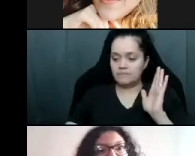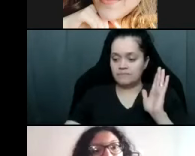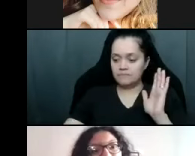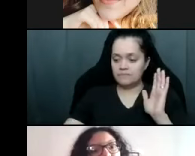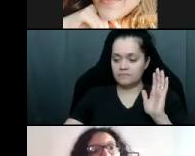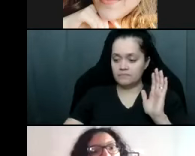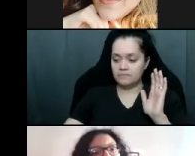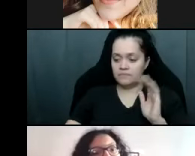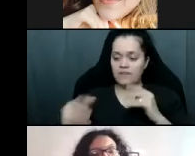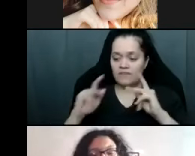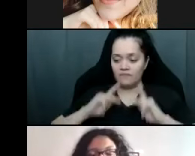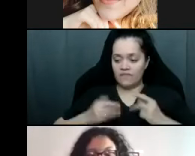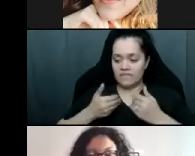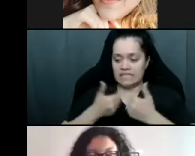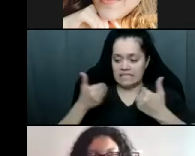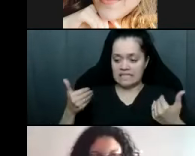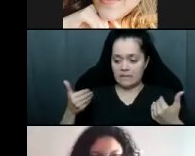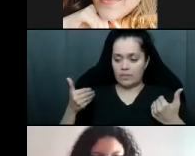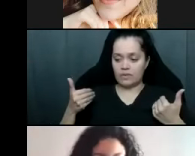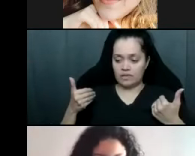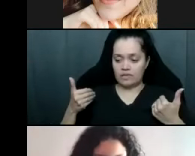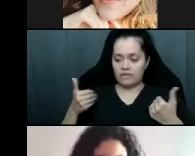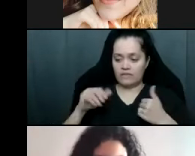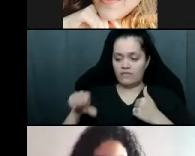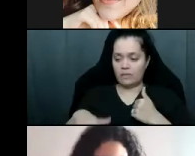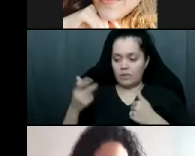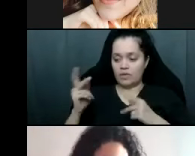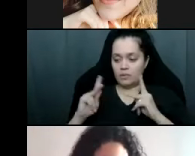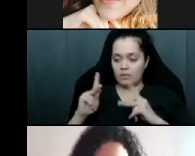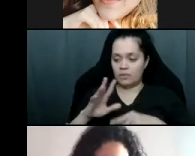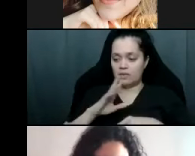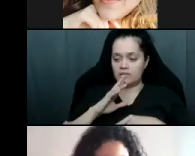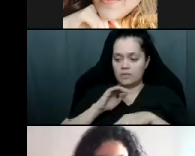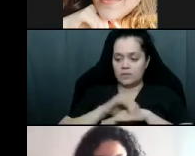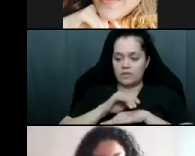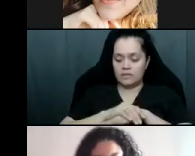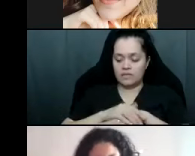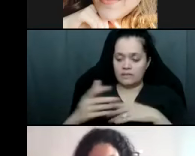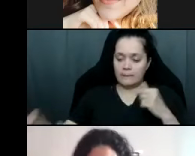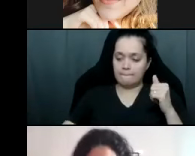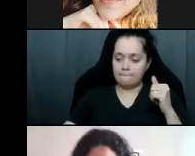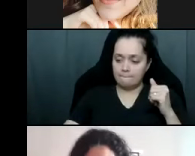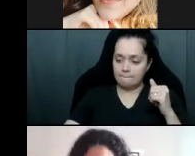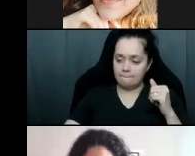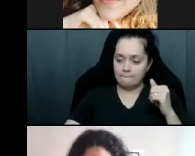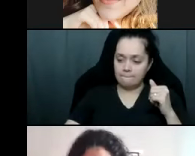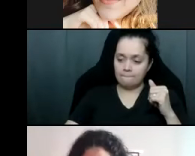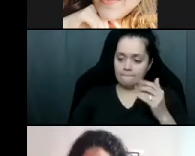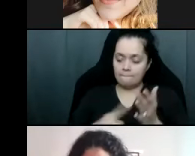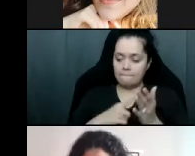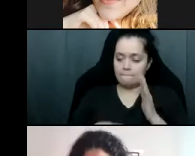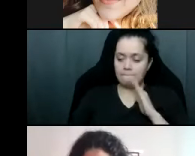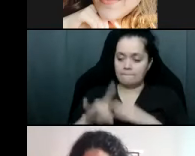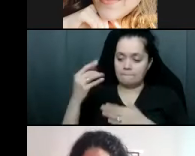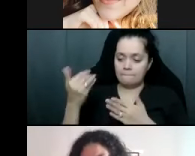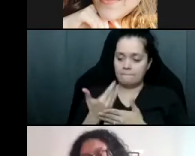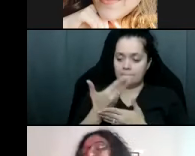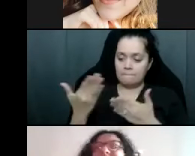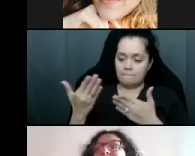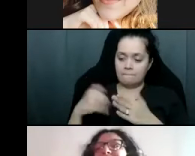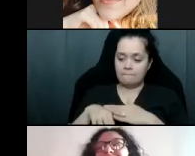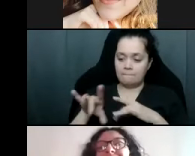physically separated from other people who spoke English. So sometimes they found new things in